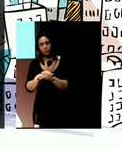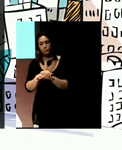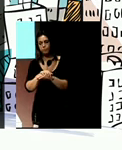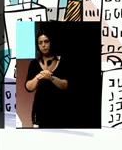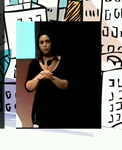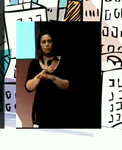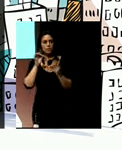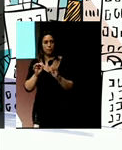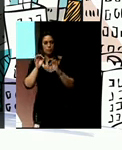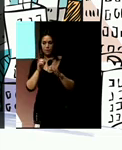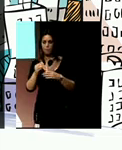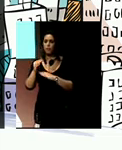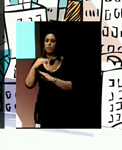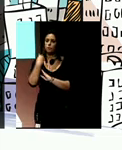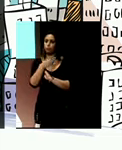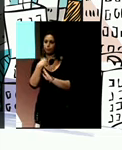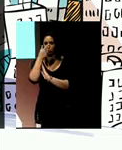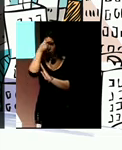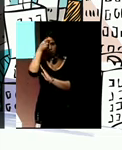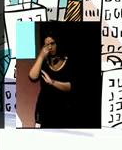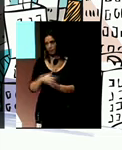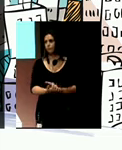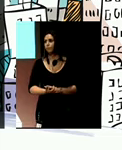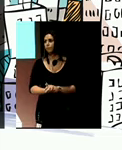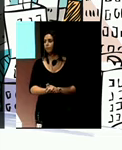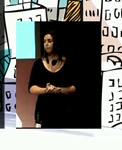and for being such a good friend.